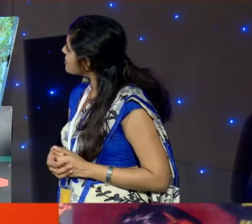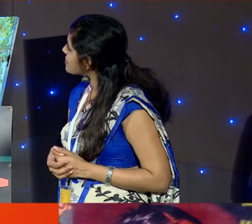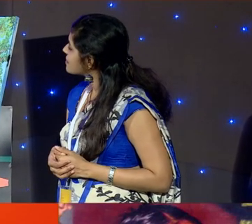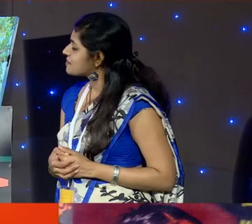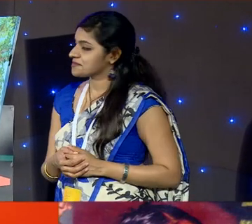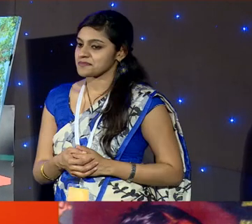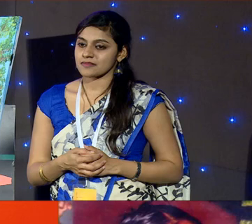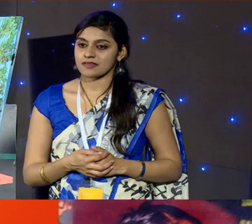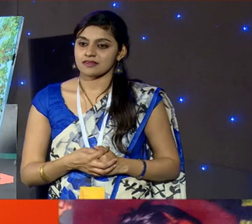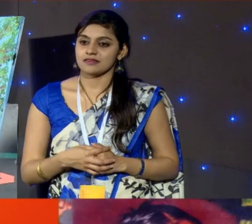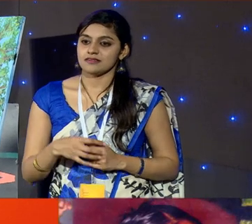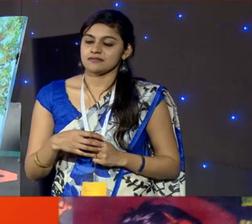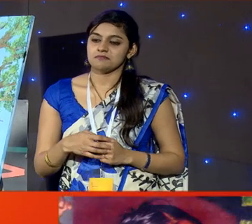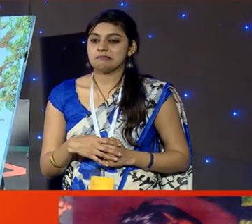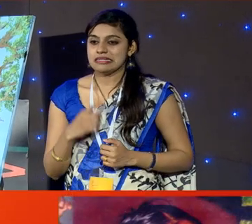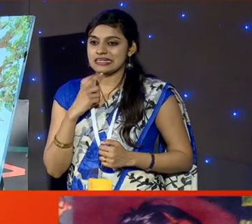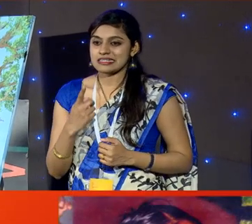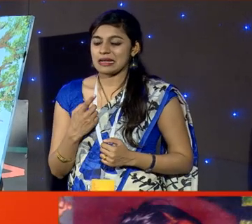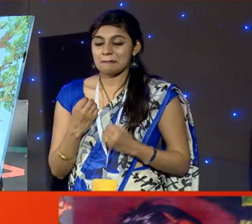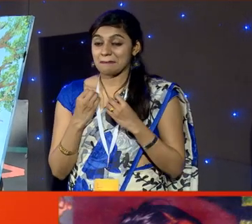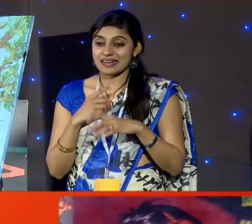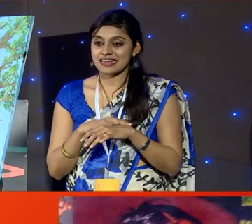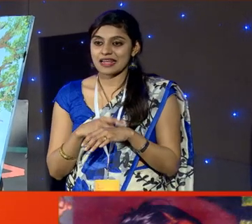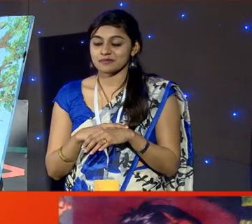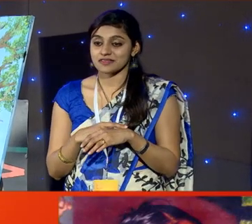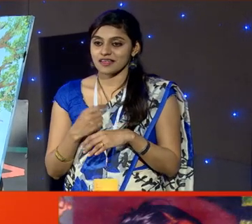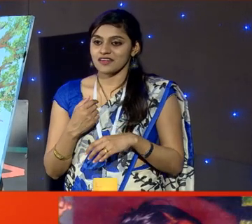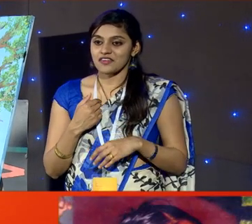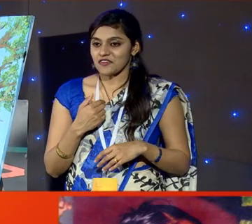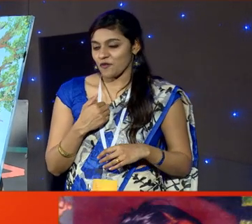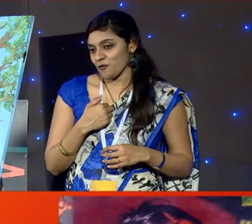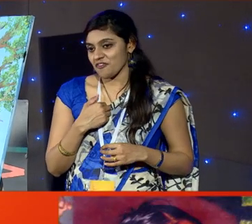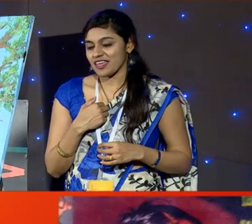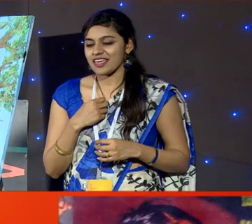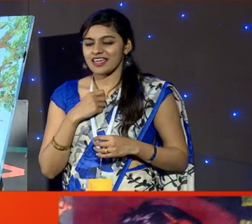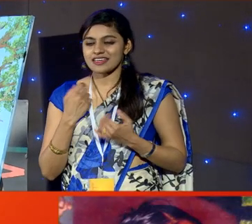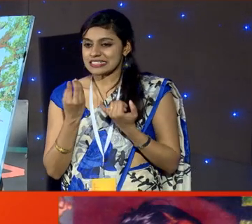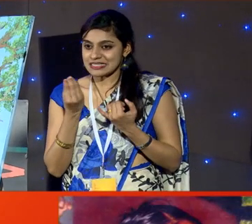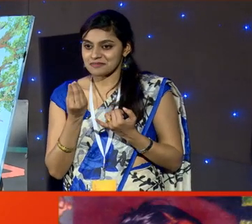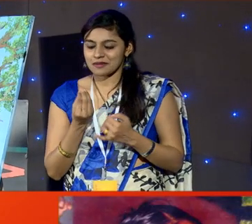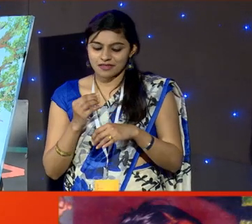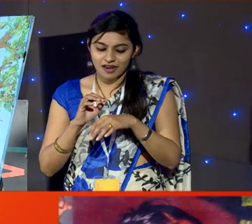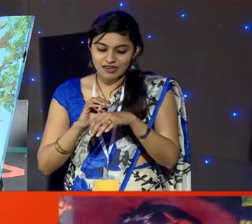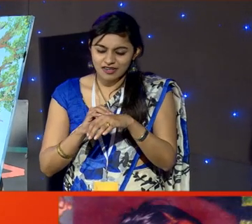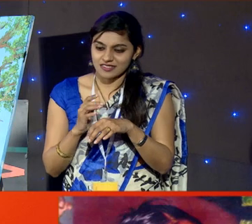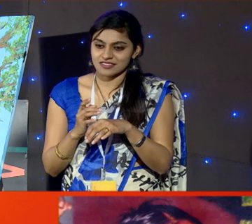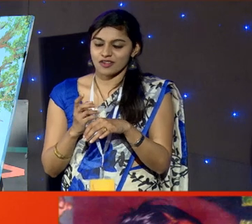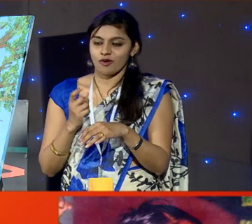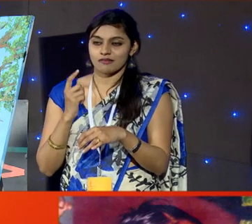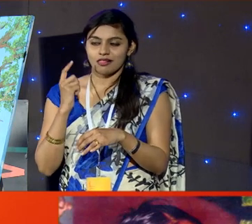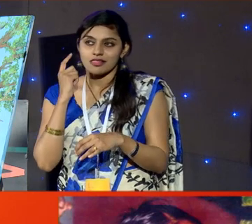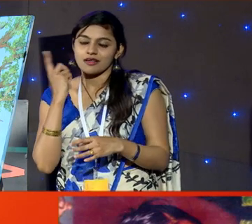the power of a touch, a smile, a kind word, a listening ear, an honest compliment, or